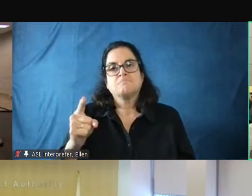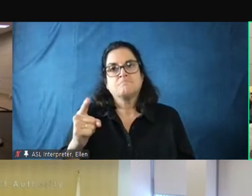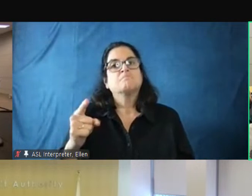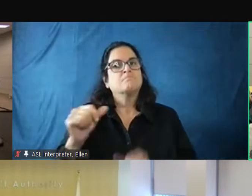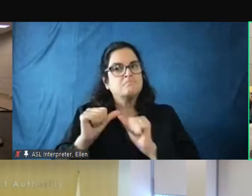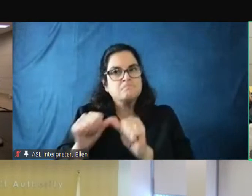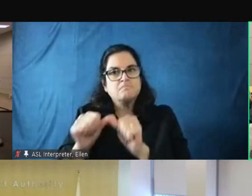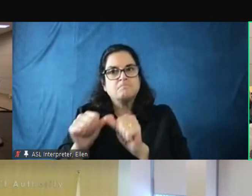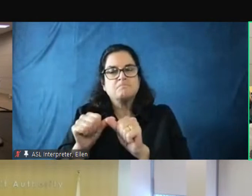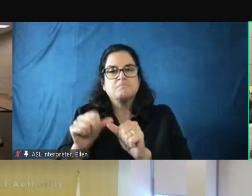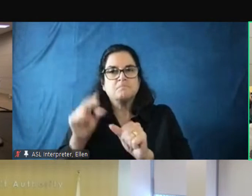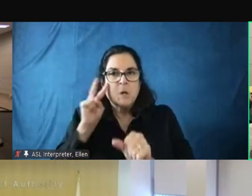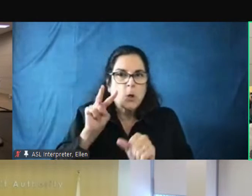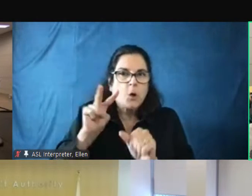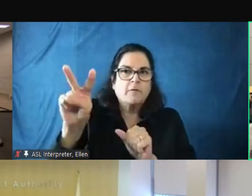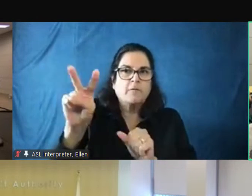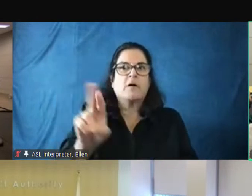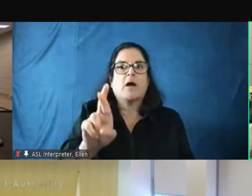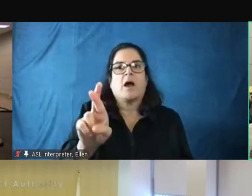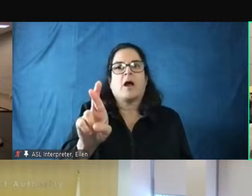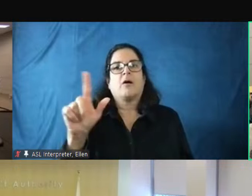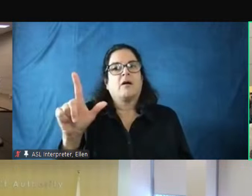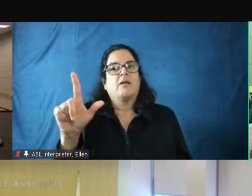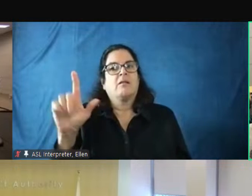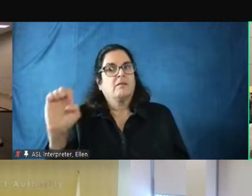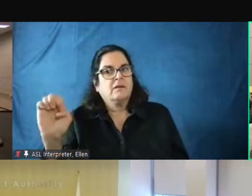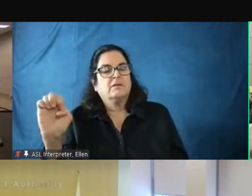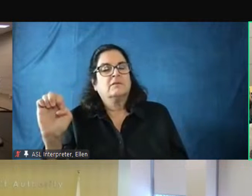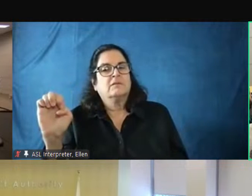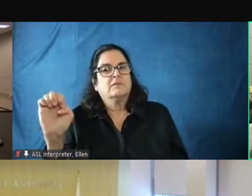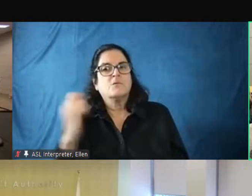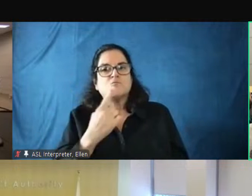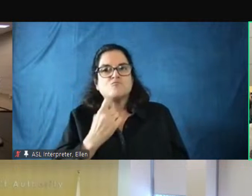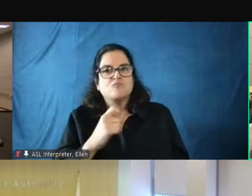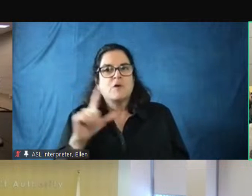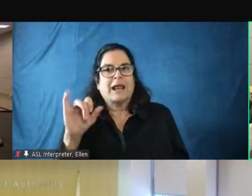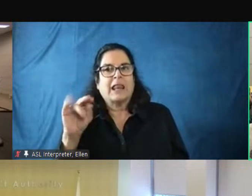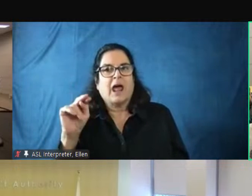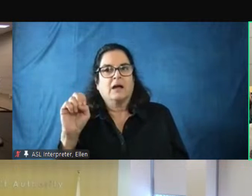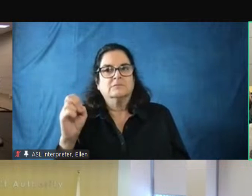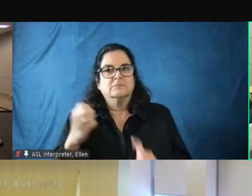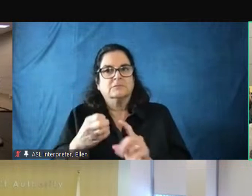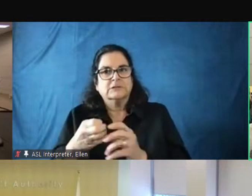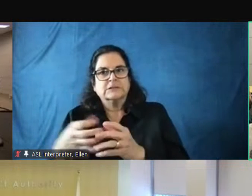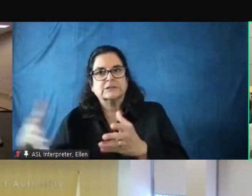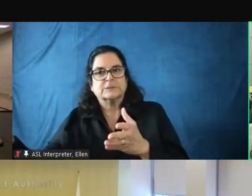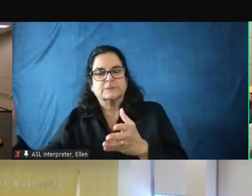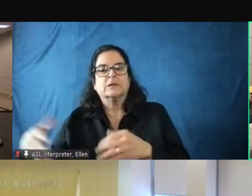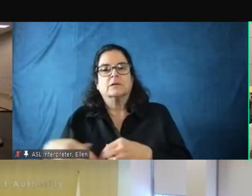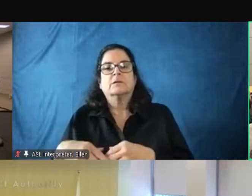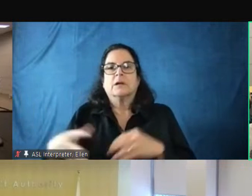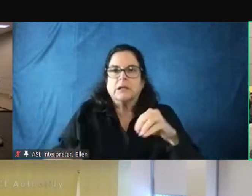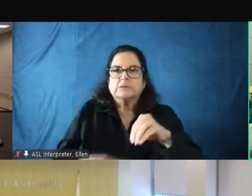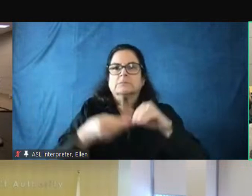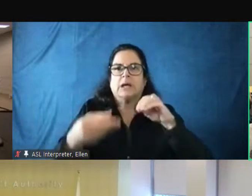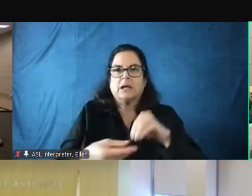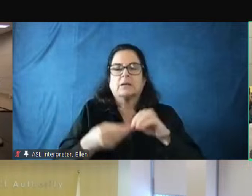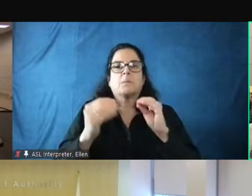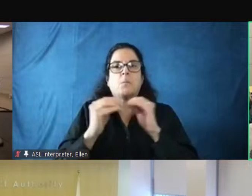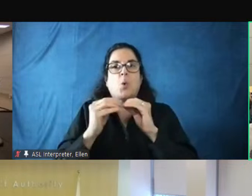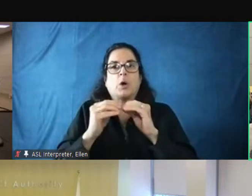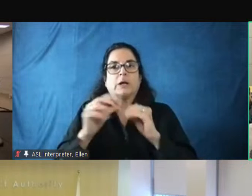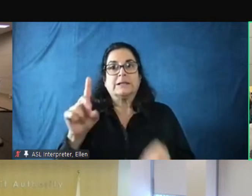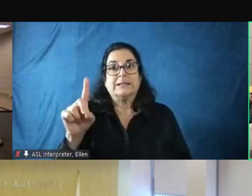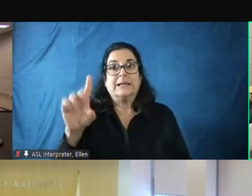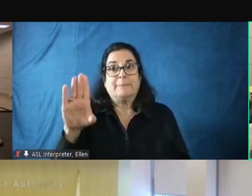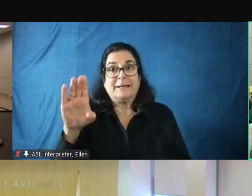forward to the extension, the red line extension, continuing to expand the base of DVEs, because we know that the more we have in the pool, the better